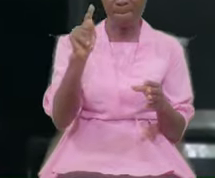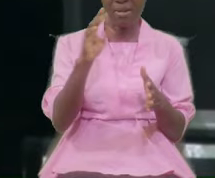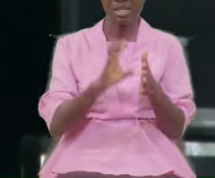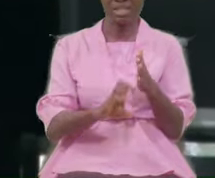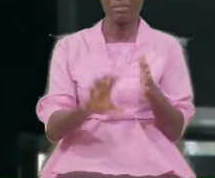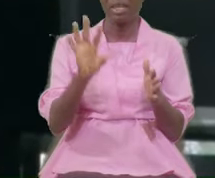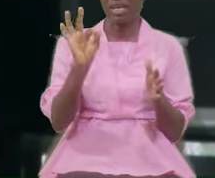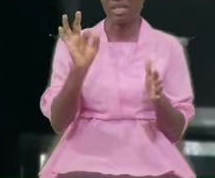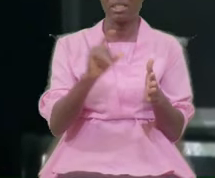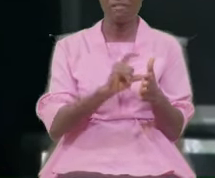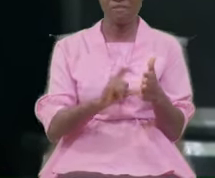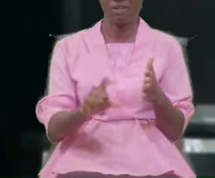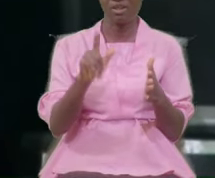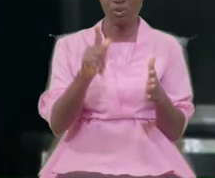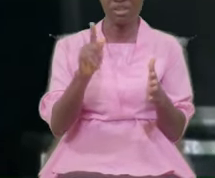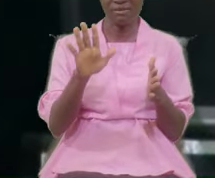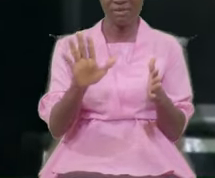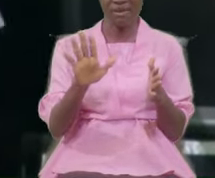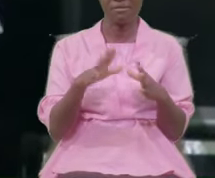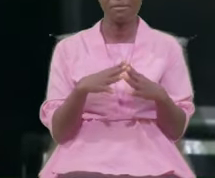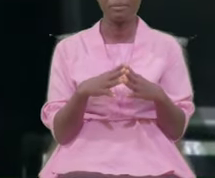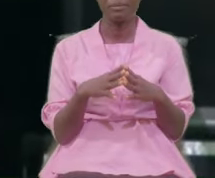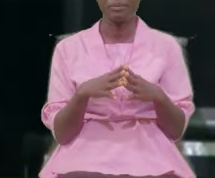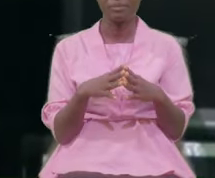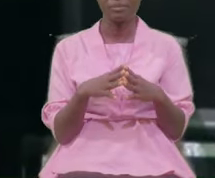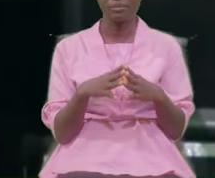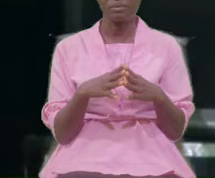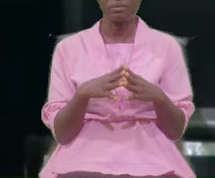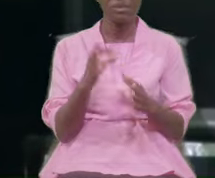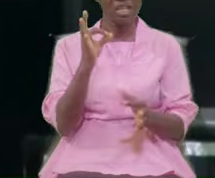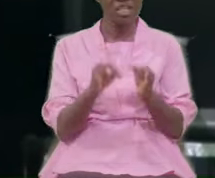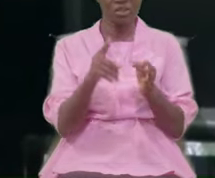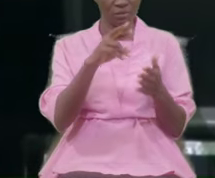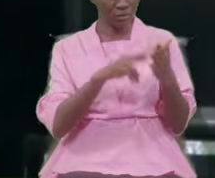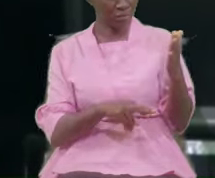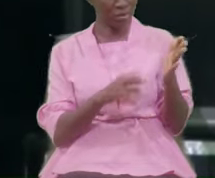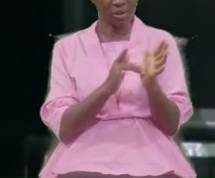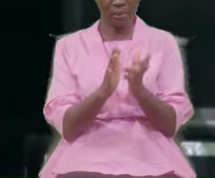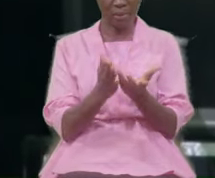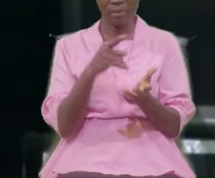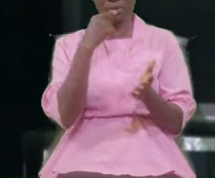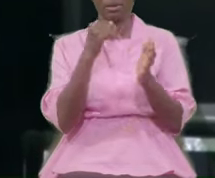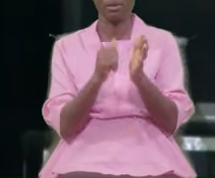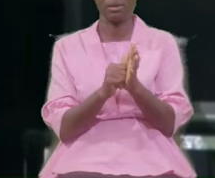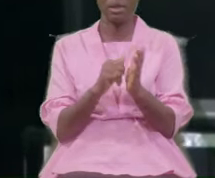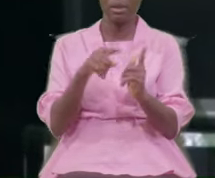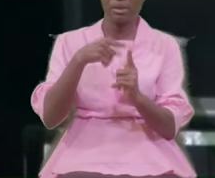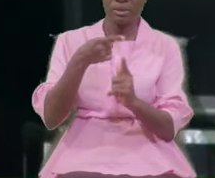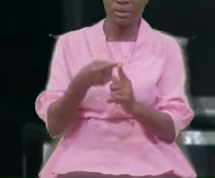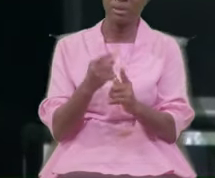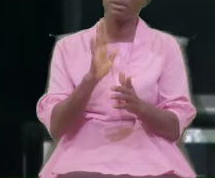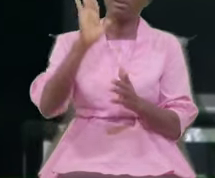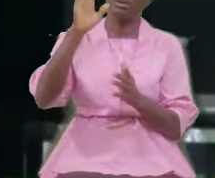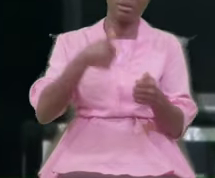25 195 if you look at the Bible it says then is Disciples had and They